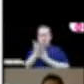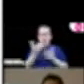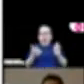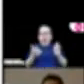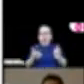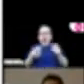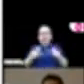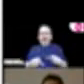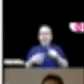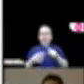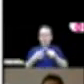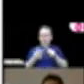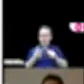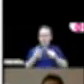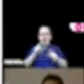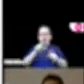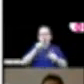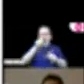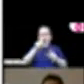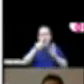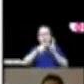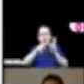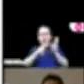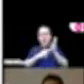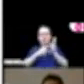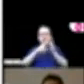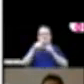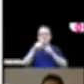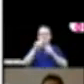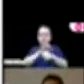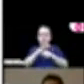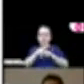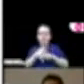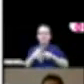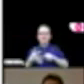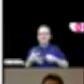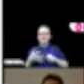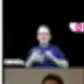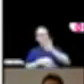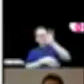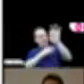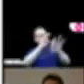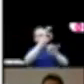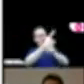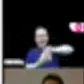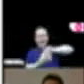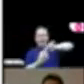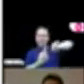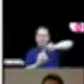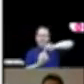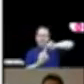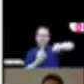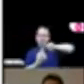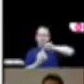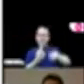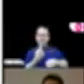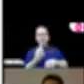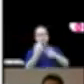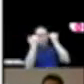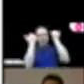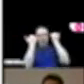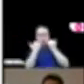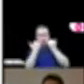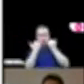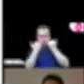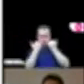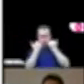going through COVID, and then you have to worry about these kind of questions that you still have to answer in front of a judge one day when you are going